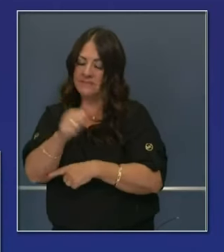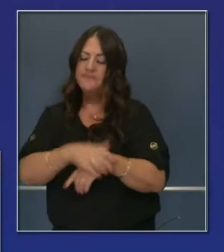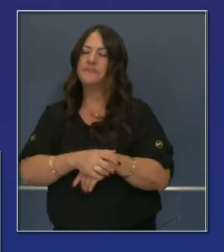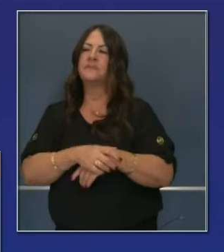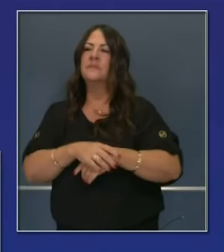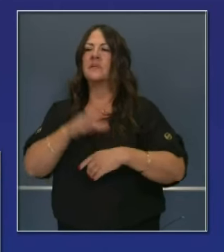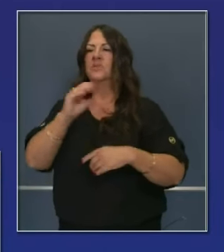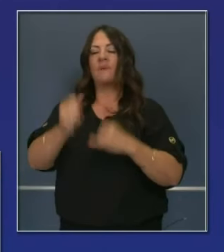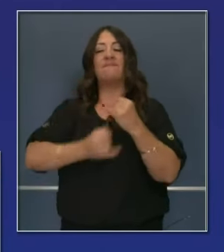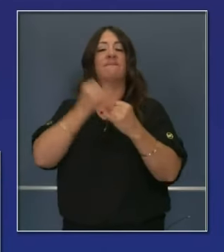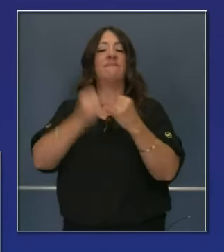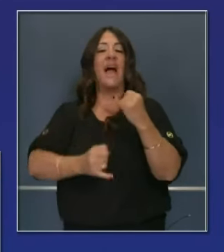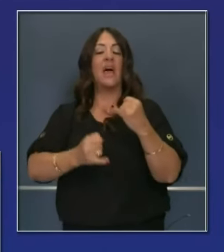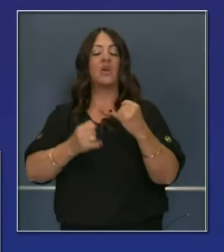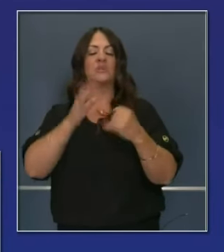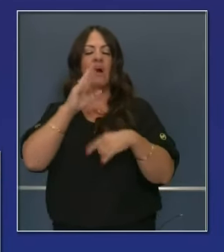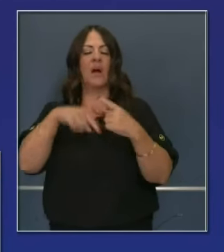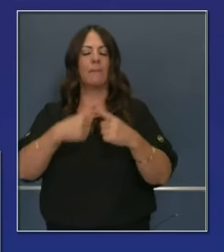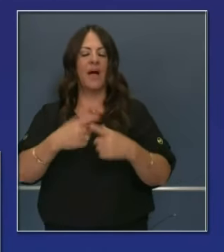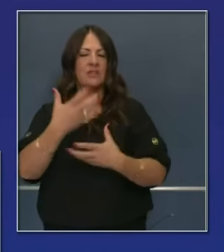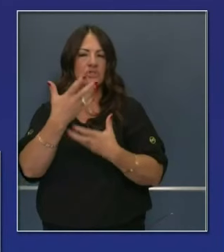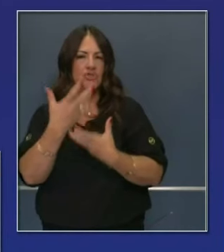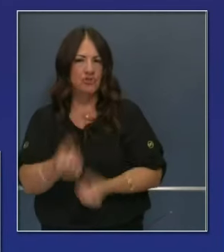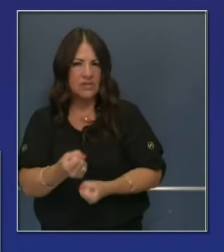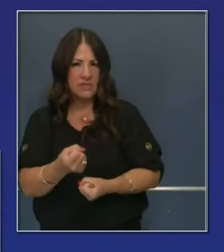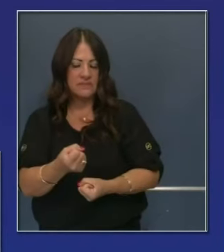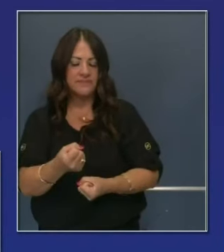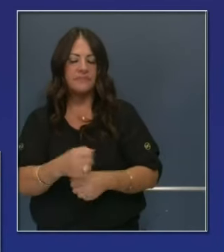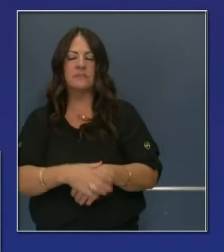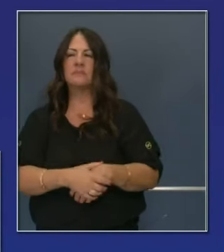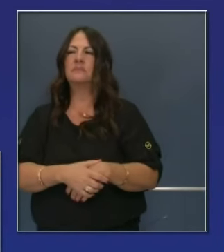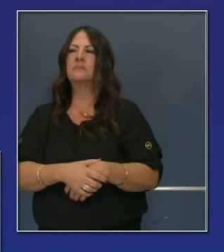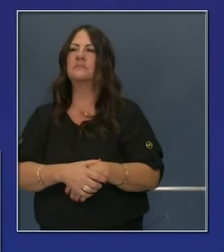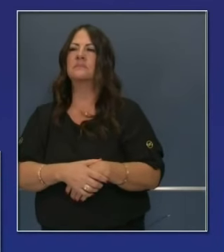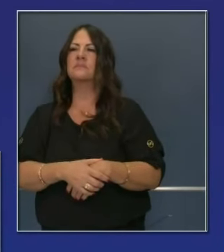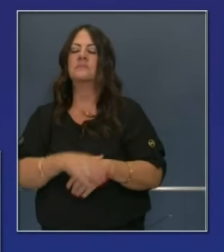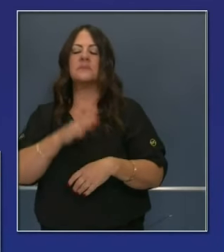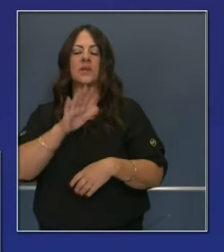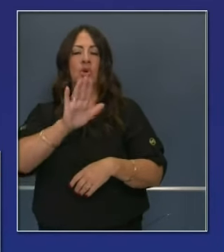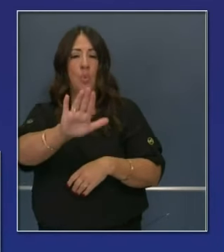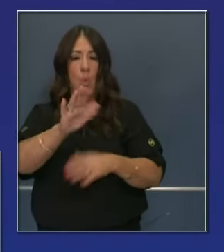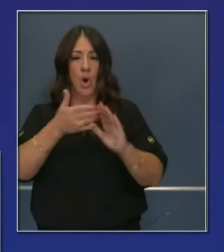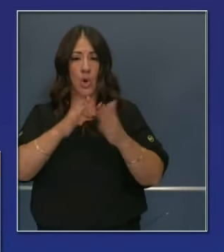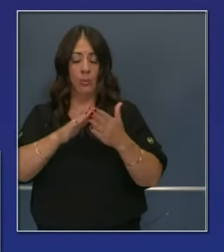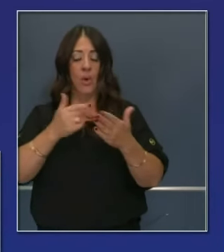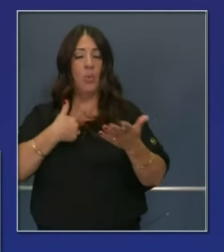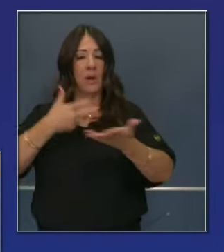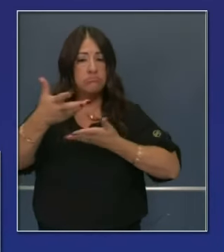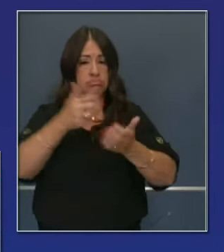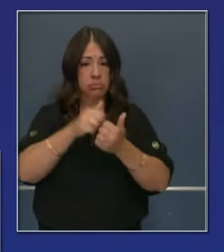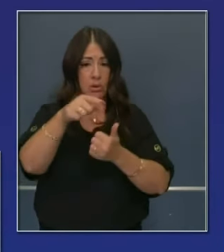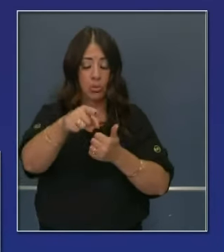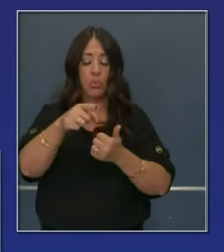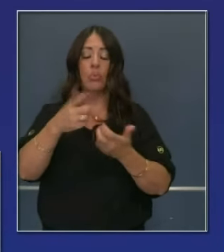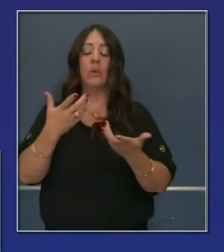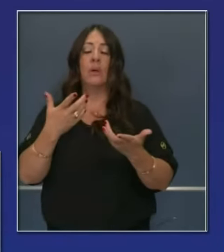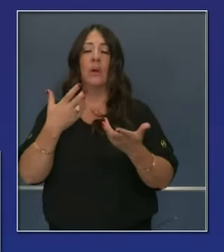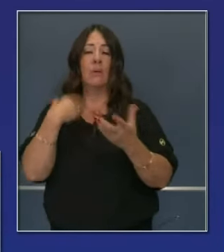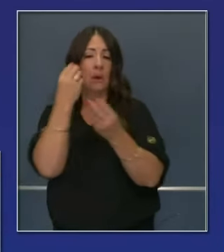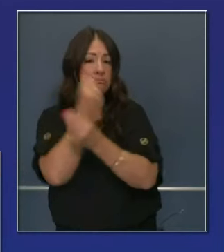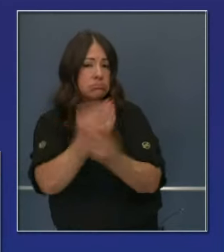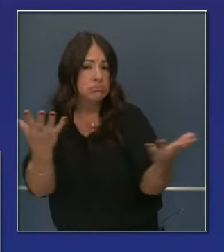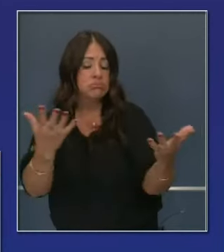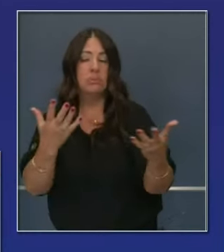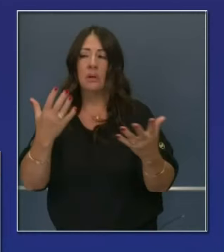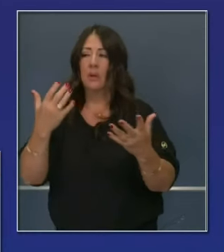trust. The final bullet point here is community education and engagement. This vaccine plan will move at the speed